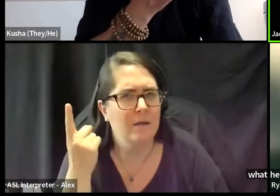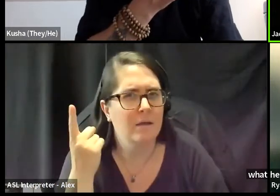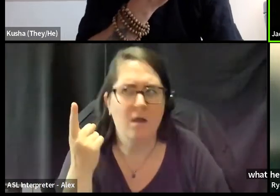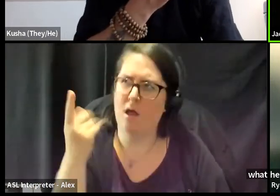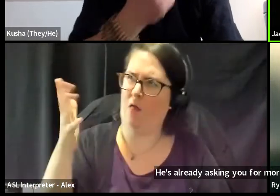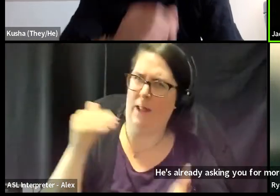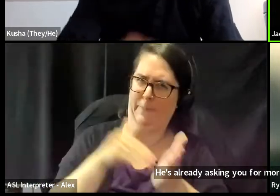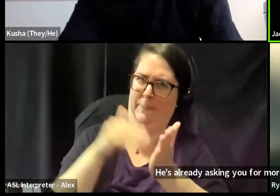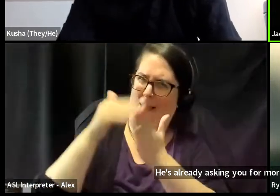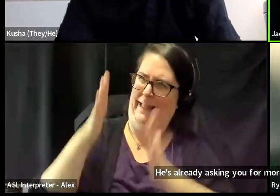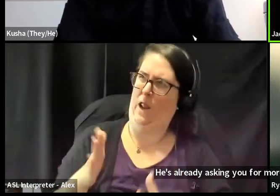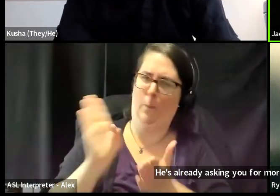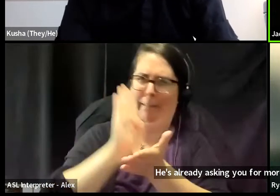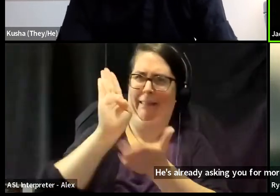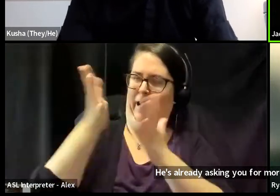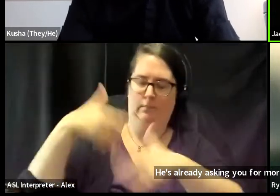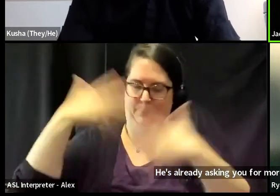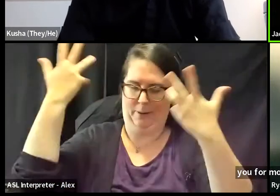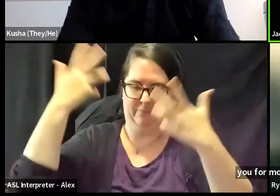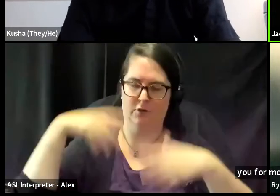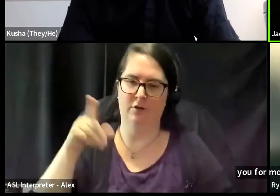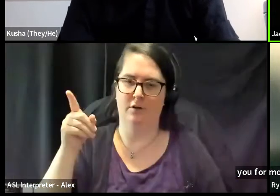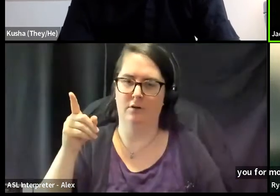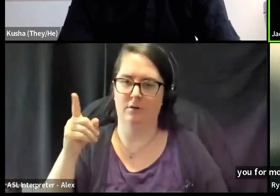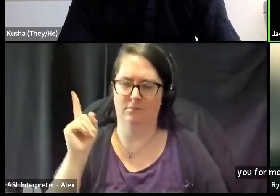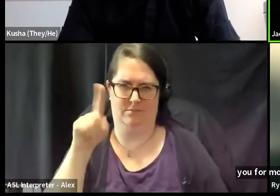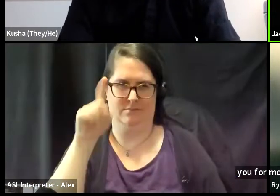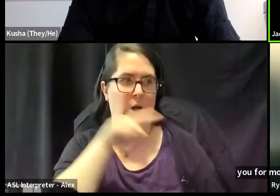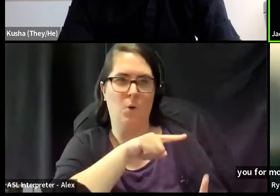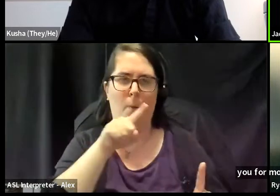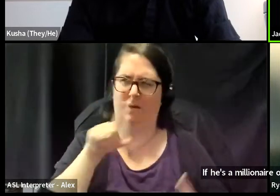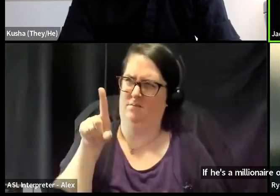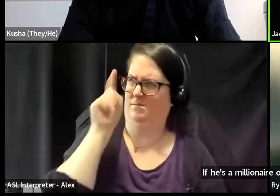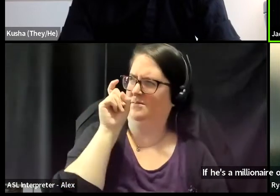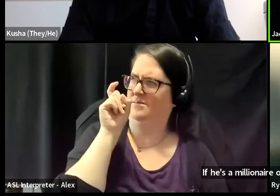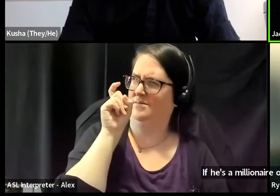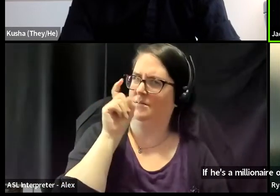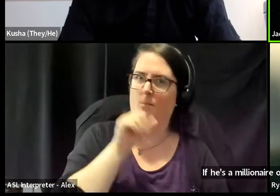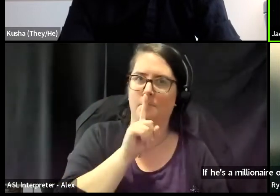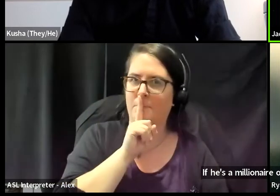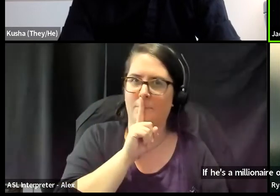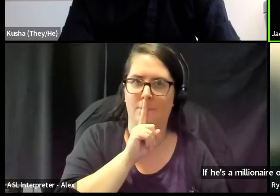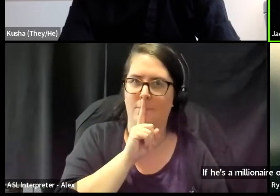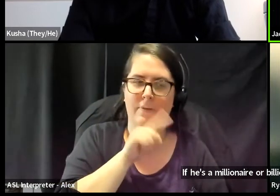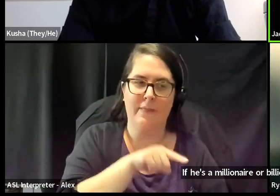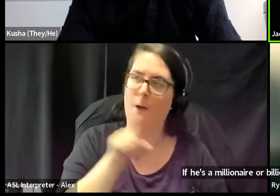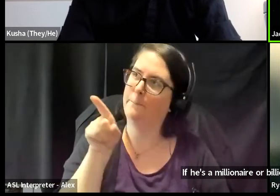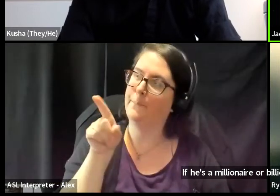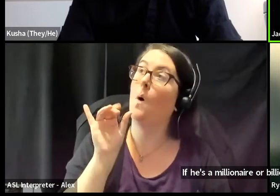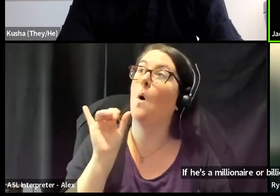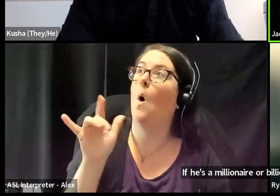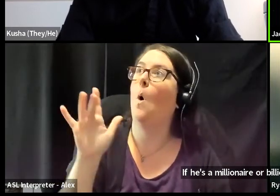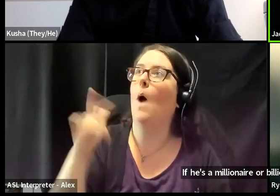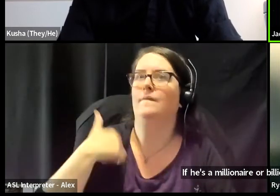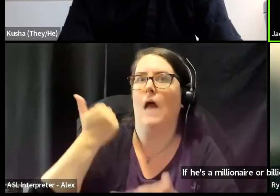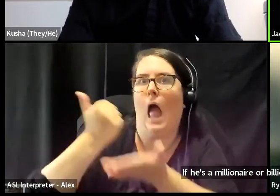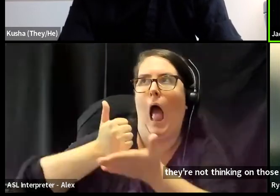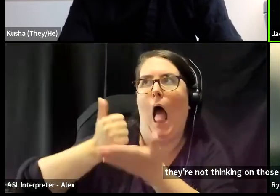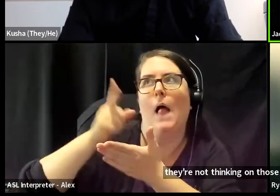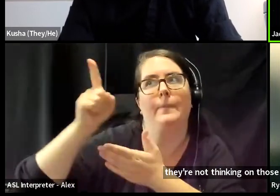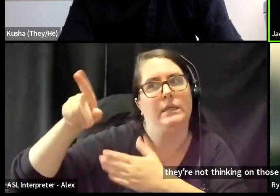he's a millionaire or billionaire or whatever? They're not thinking on those things. They're thinking, oh, we got to help him get